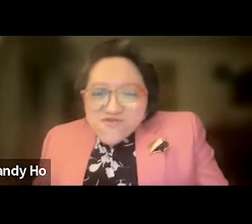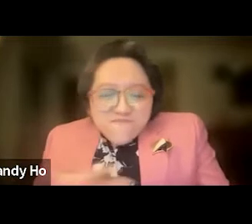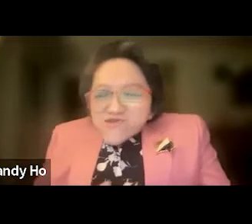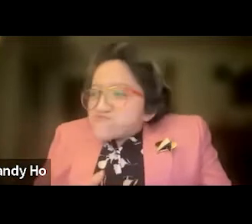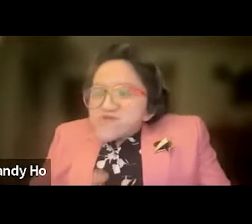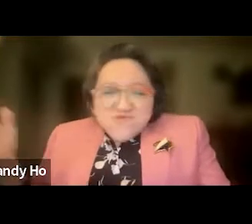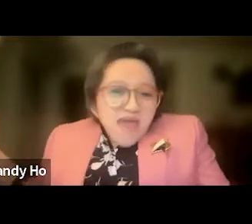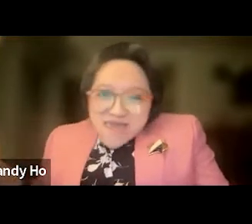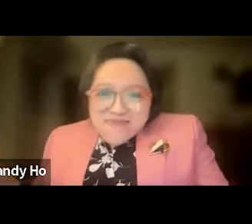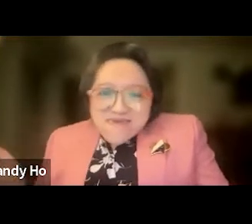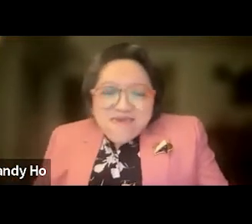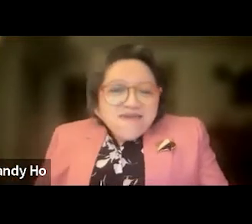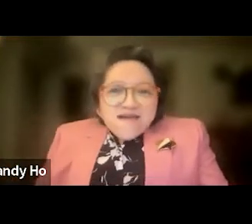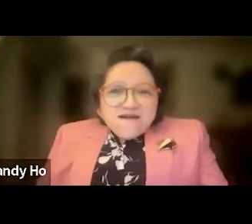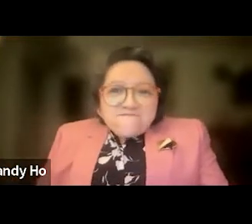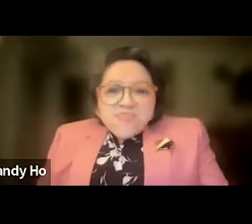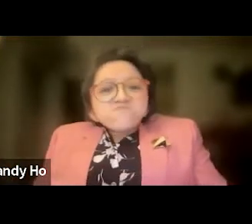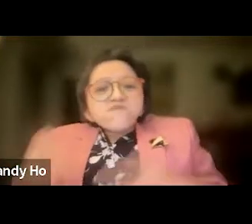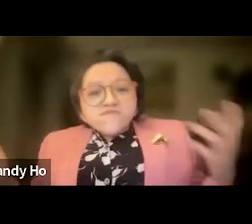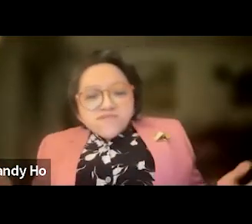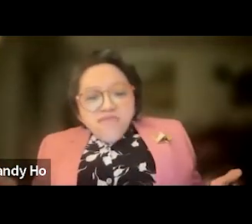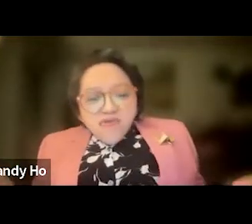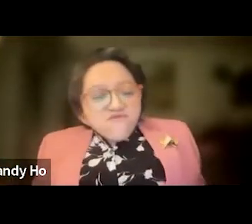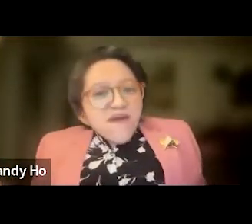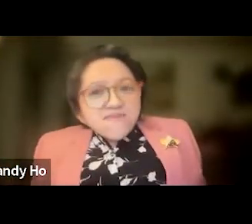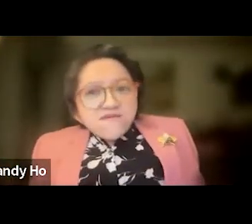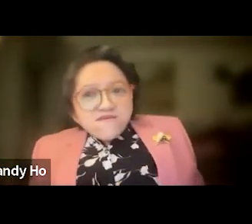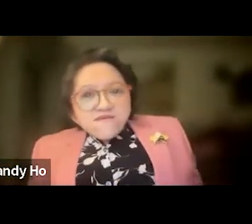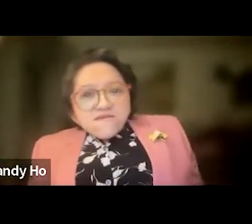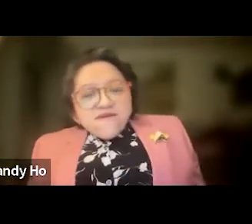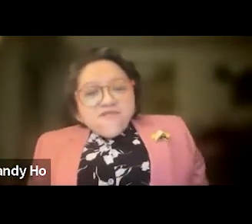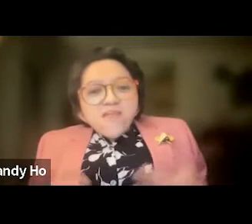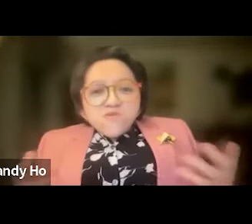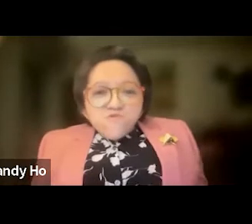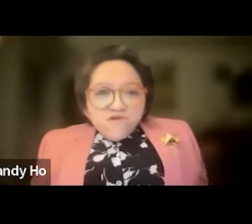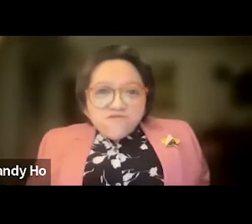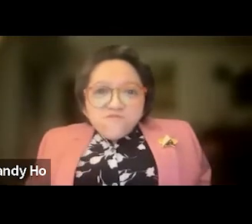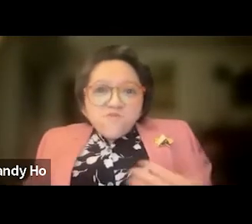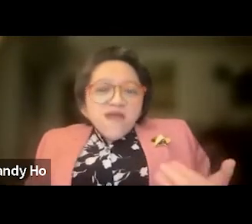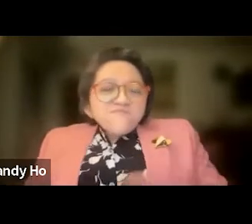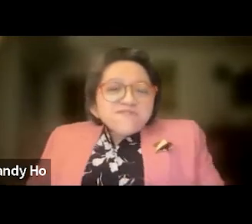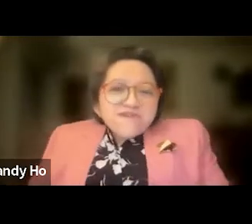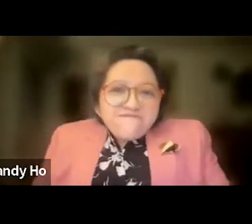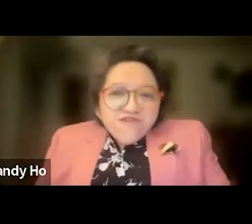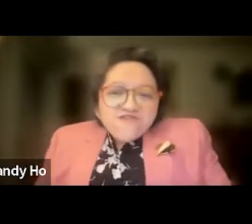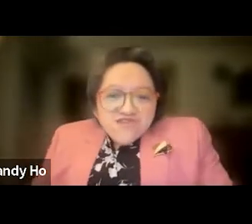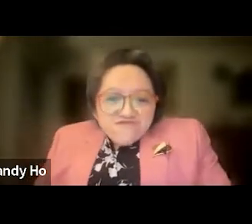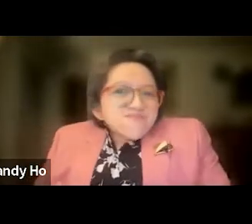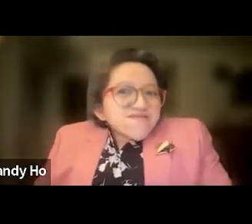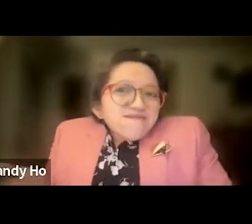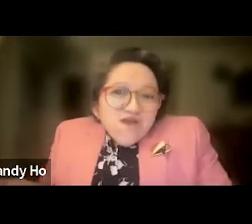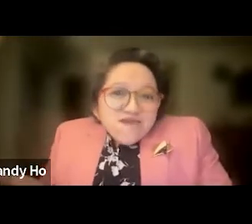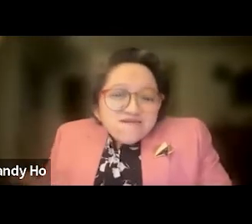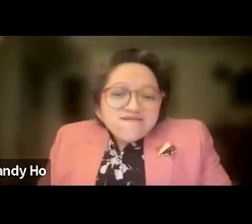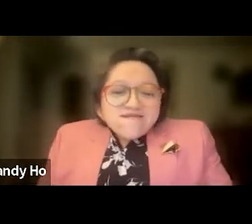and uncles numbers 3 through 9, this was instead a reminder that the world would not perceive her children